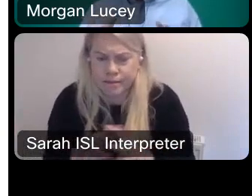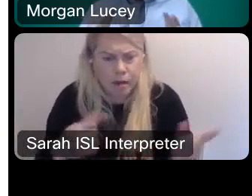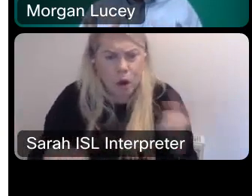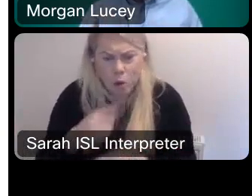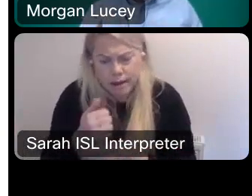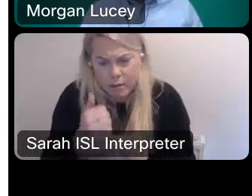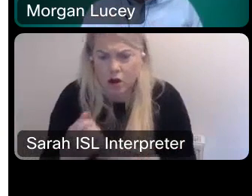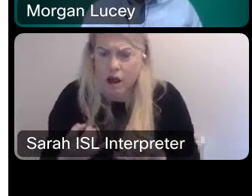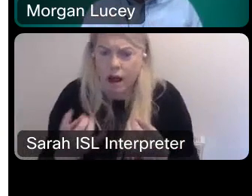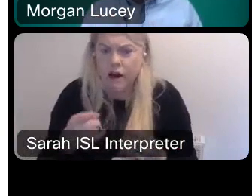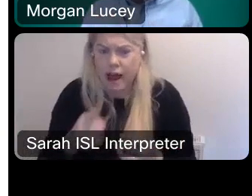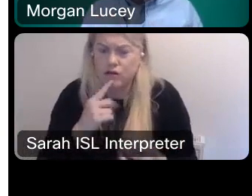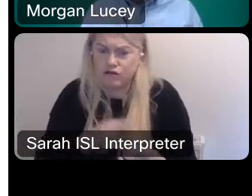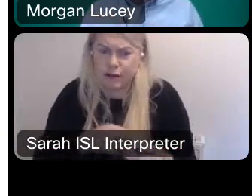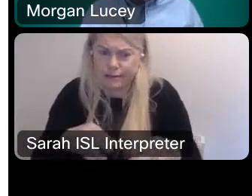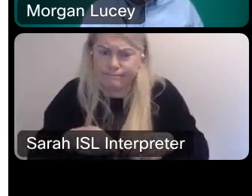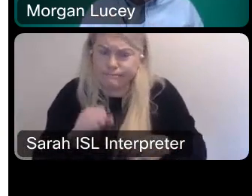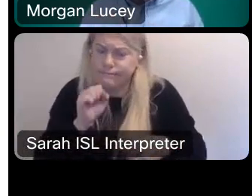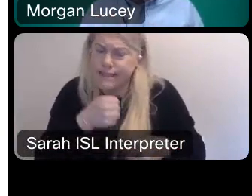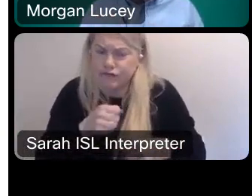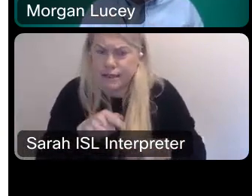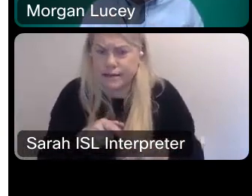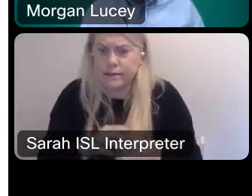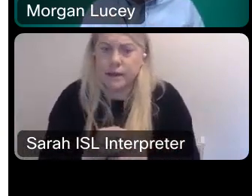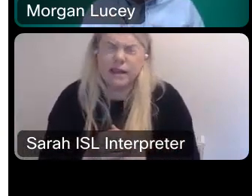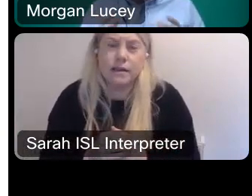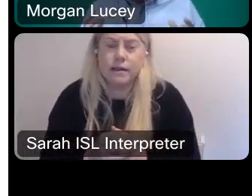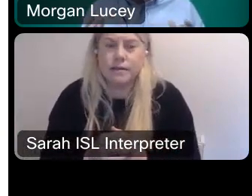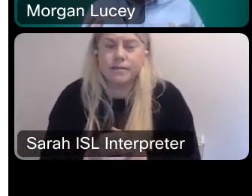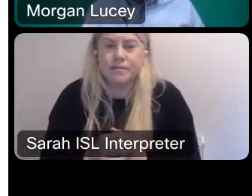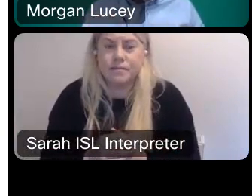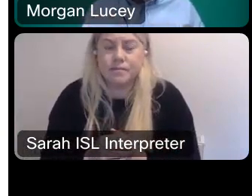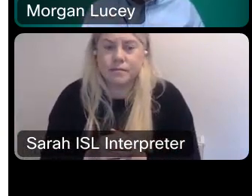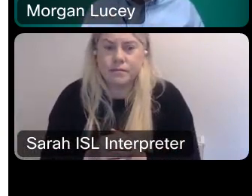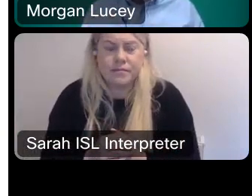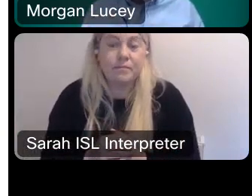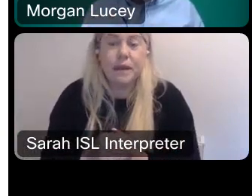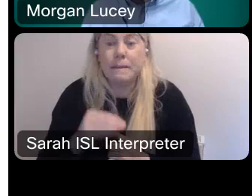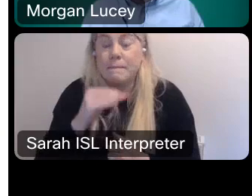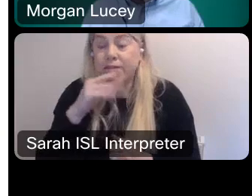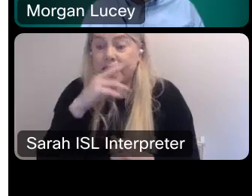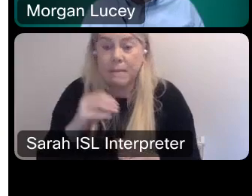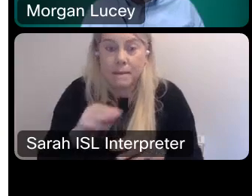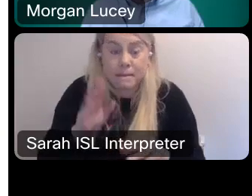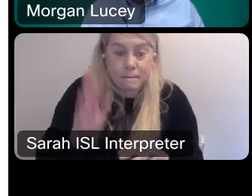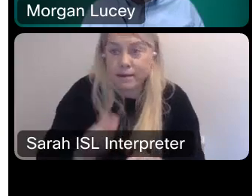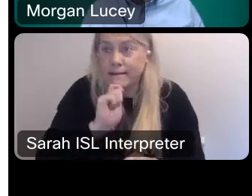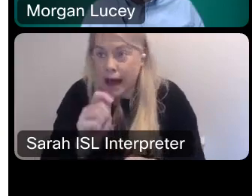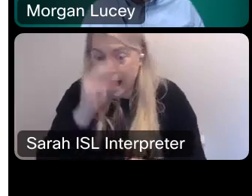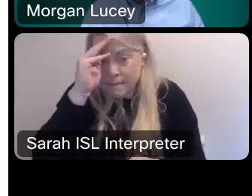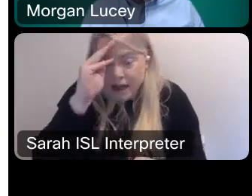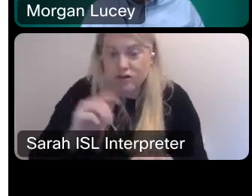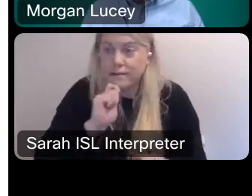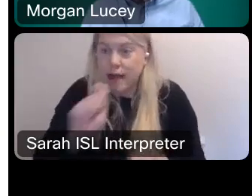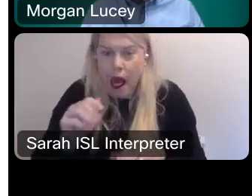and we take it seriously. So people don't have to disclose to their manager or any of their colleagues that they're coming, and